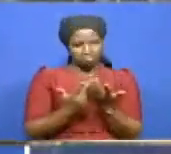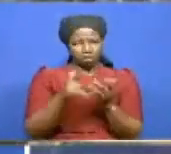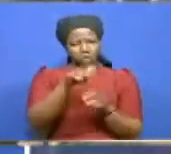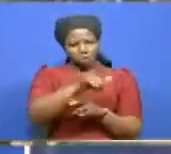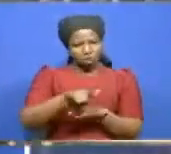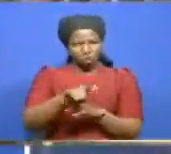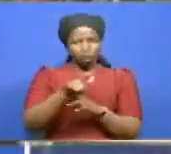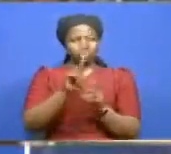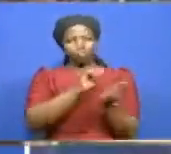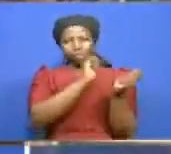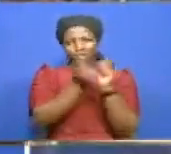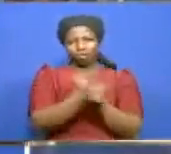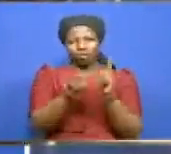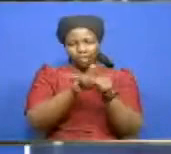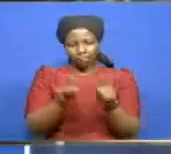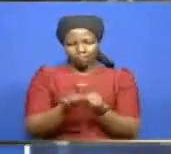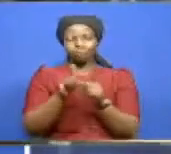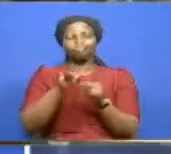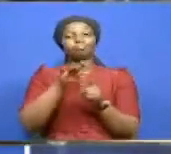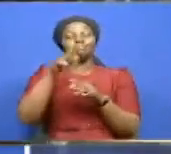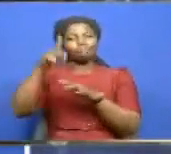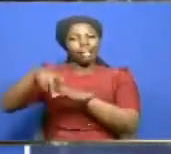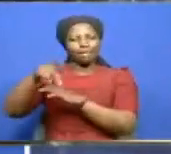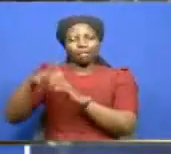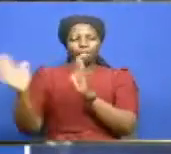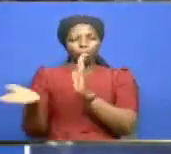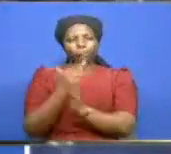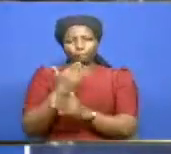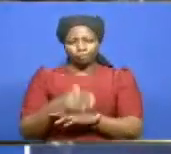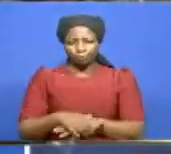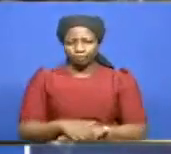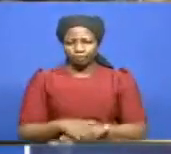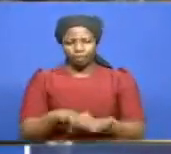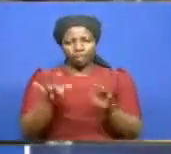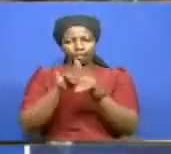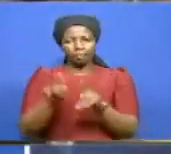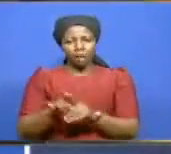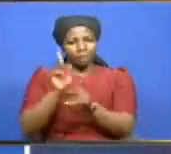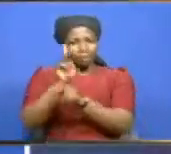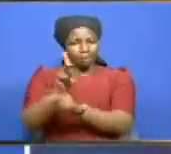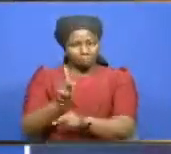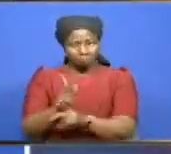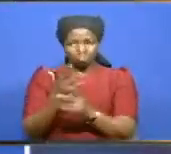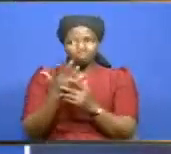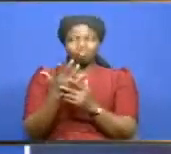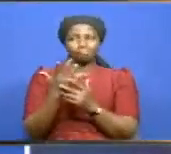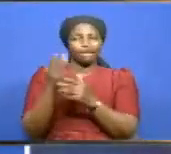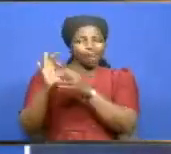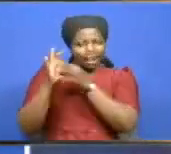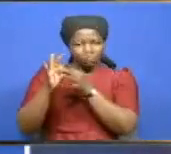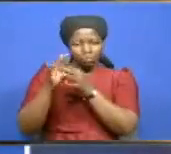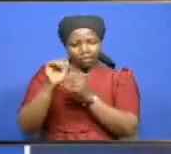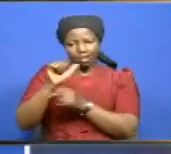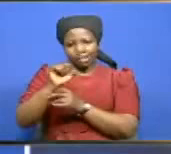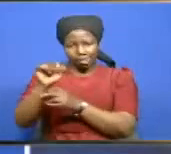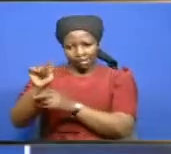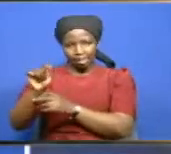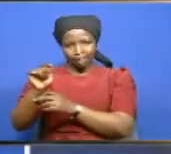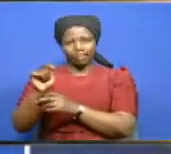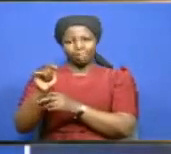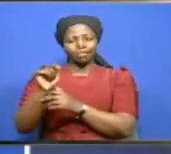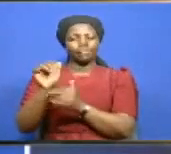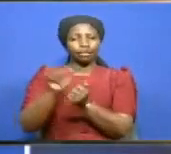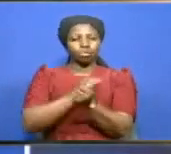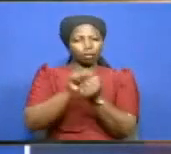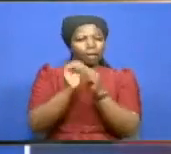water pollution in the wider Lake Victoria region, preserve cultural assets threatened by climate change, and support two SMEs in